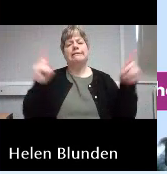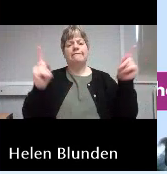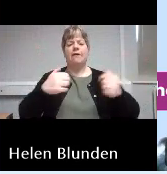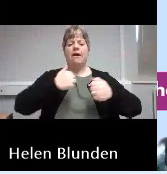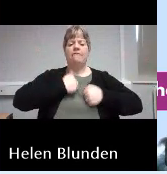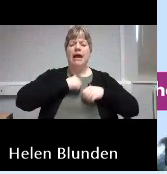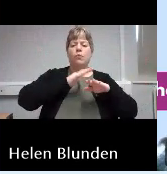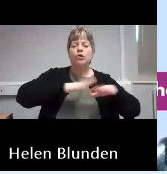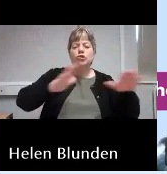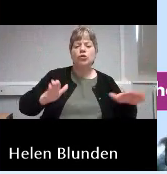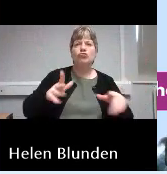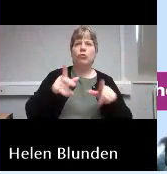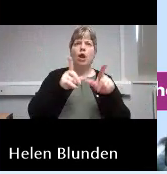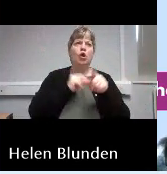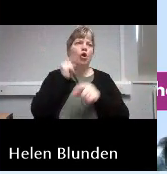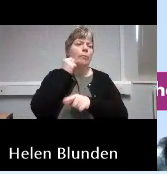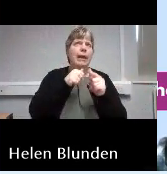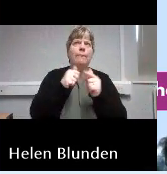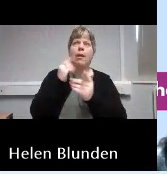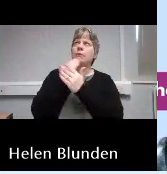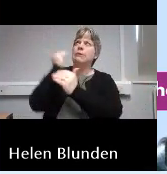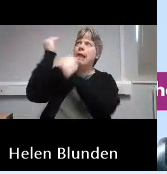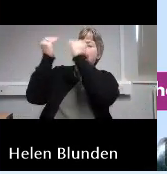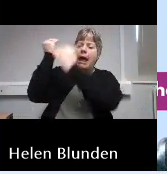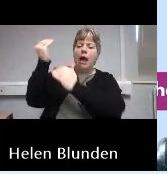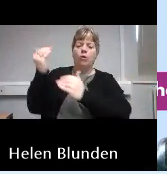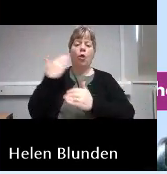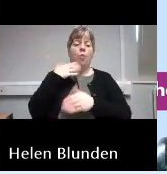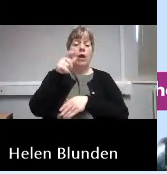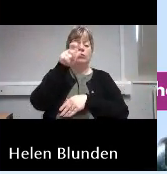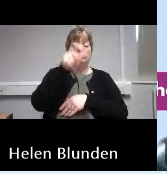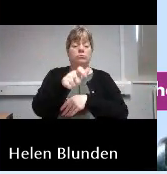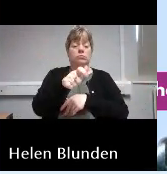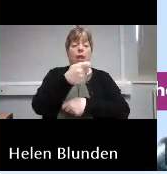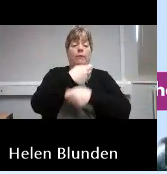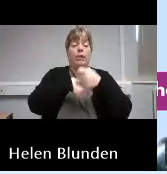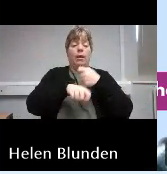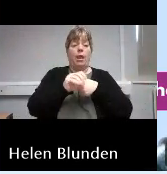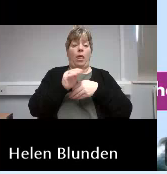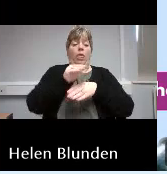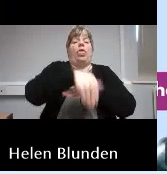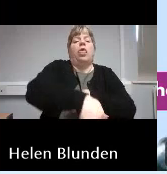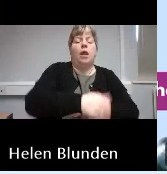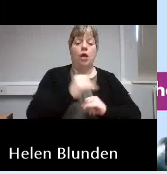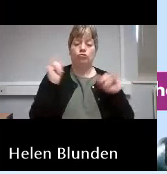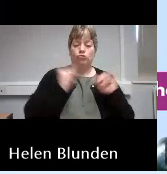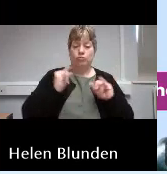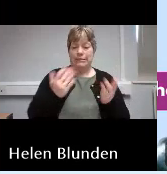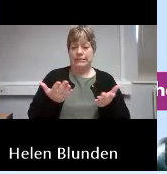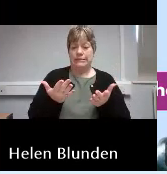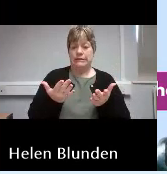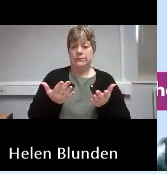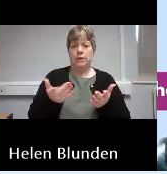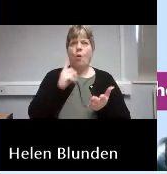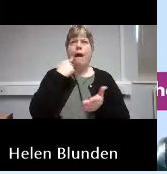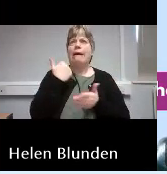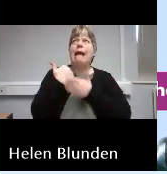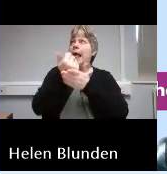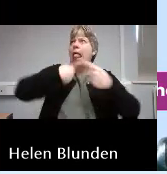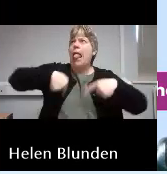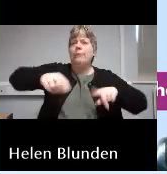and trusted adults when the child or young person is tipping into crisis. So what could help to